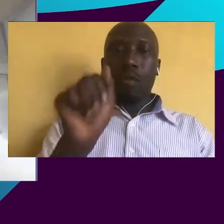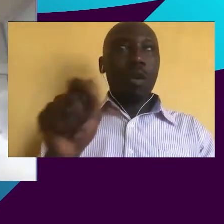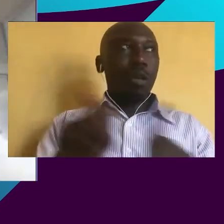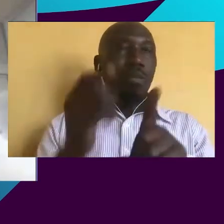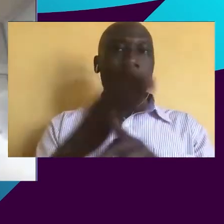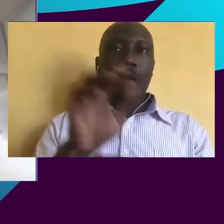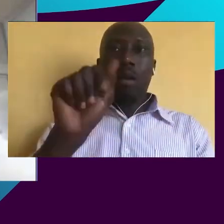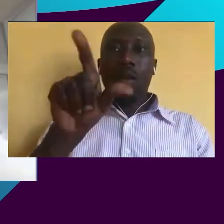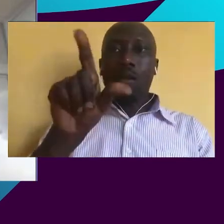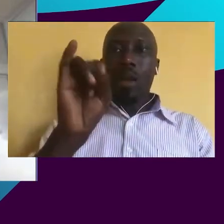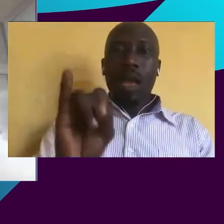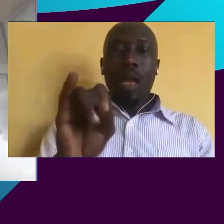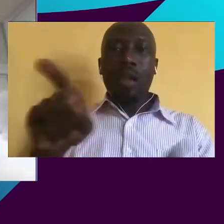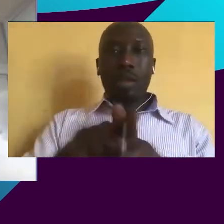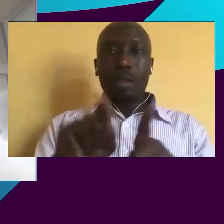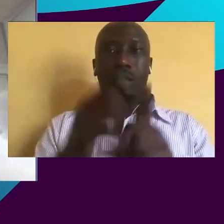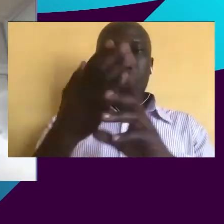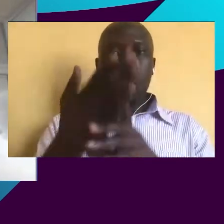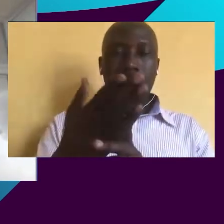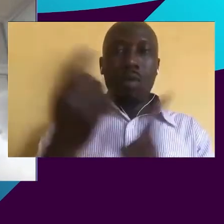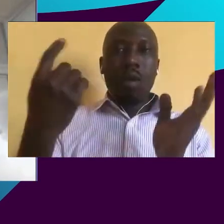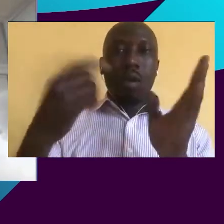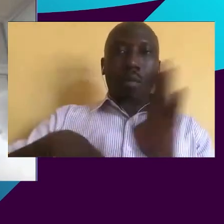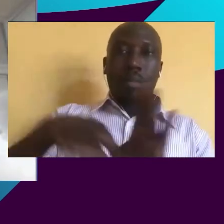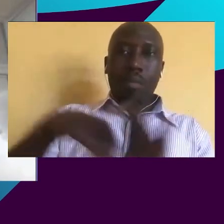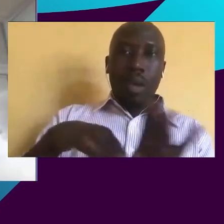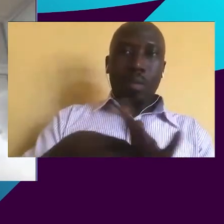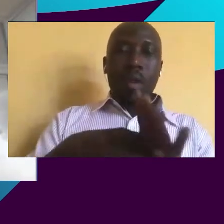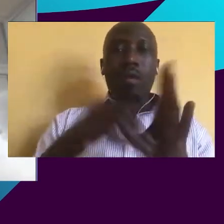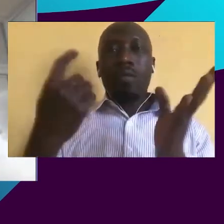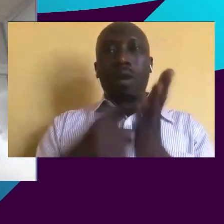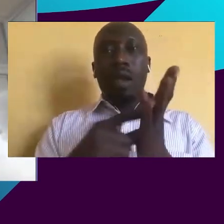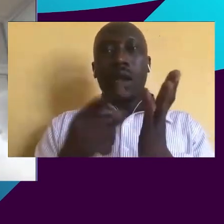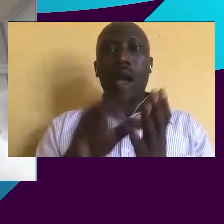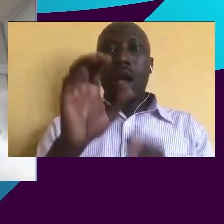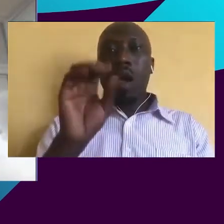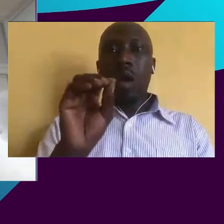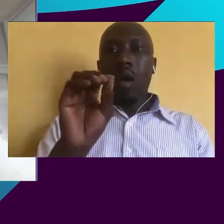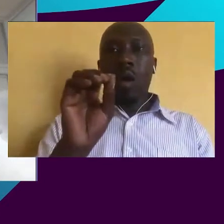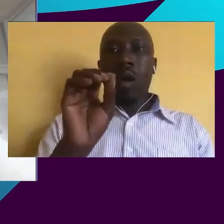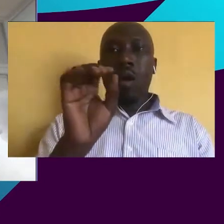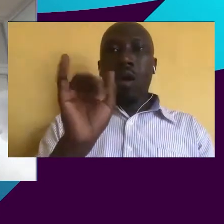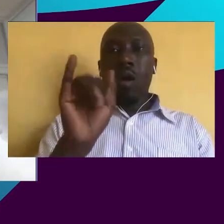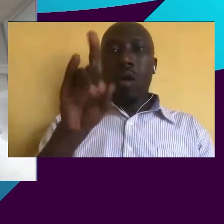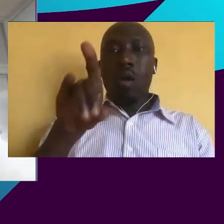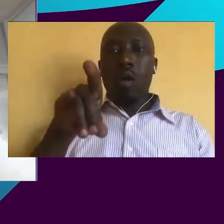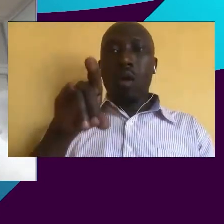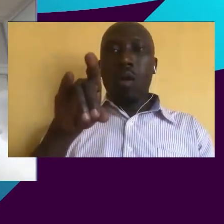of the Uganda Olympic Committee, who is also chairperson of the Gender